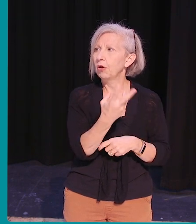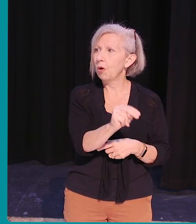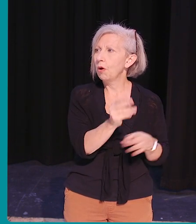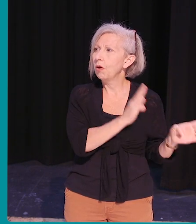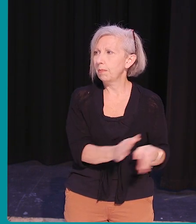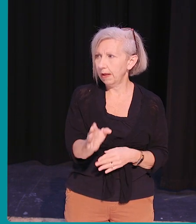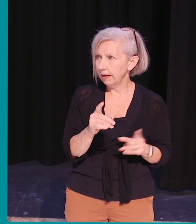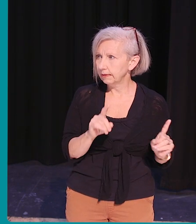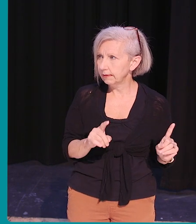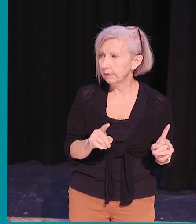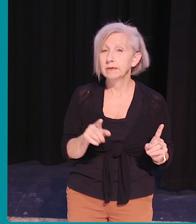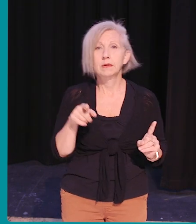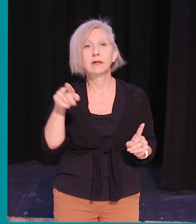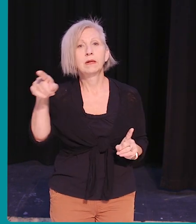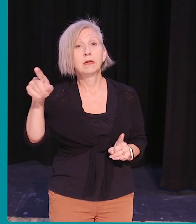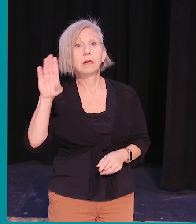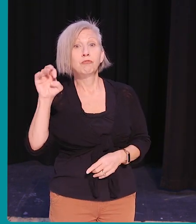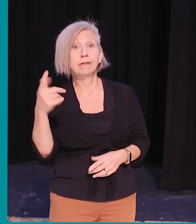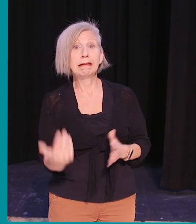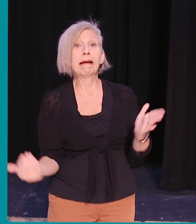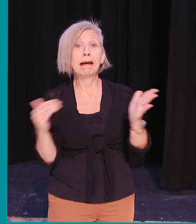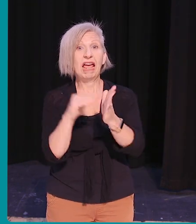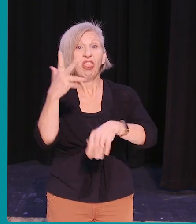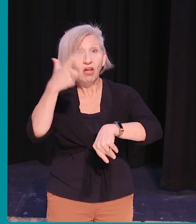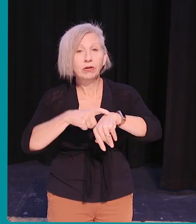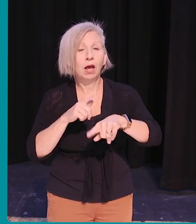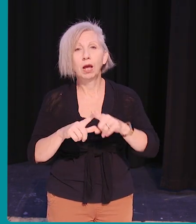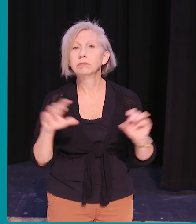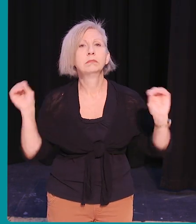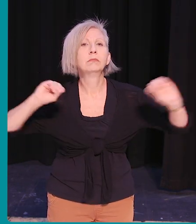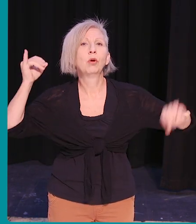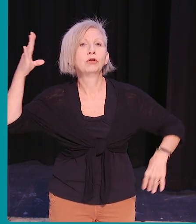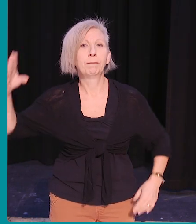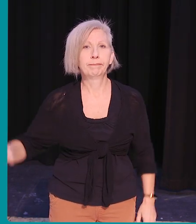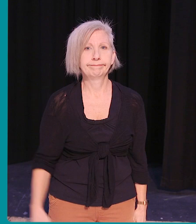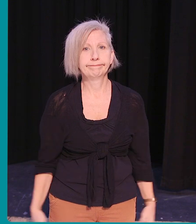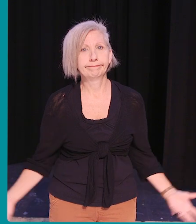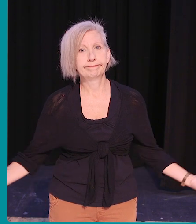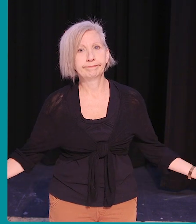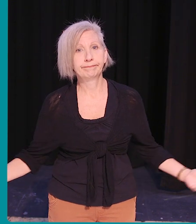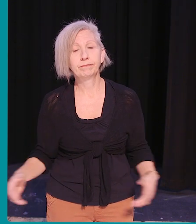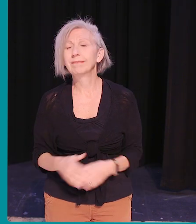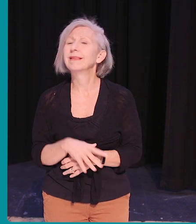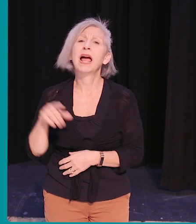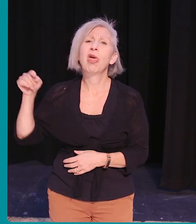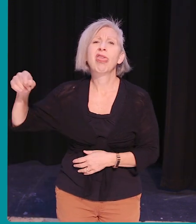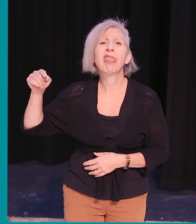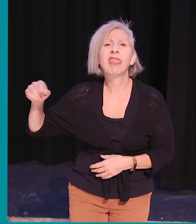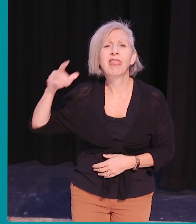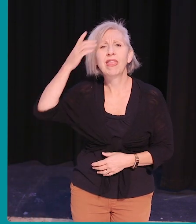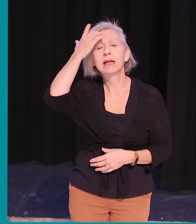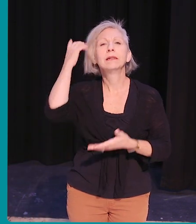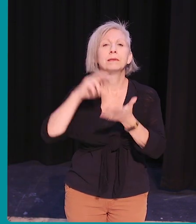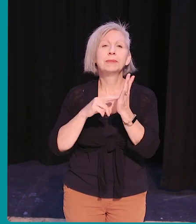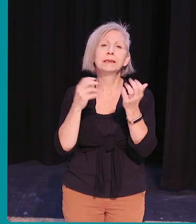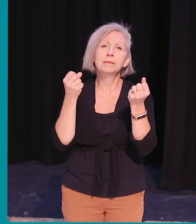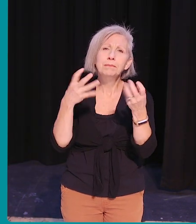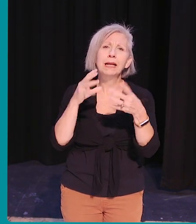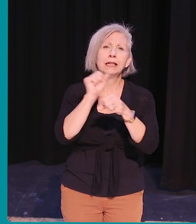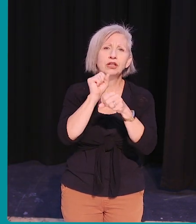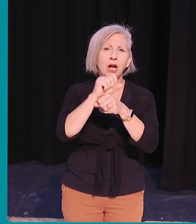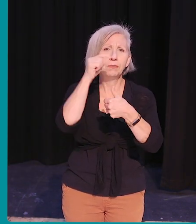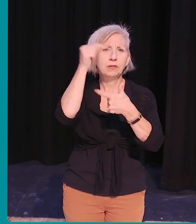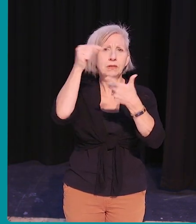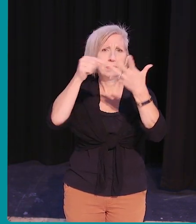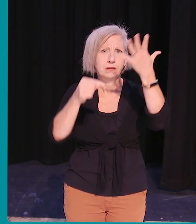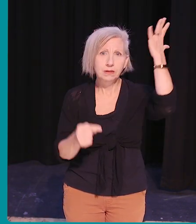and now we're going to contract it out to an outside contractor, right? And, you know, we save money as a company. You don't have a job, but we're saving money, so it's